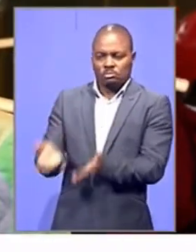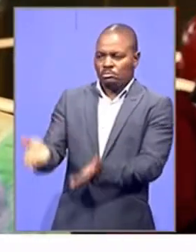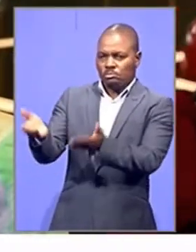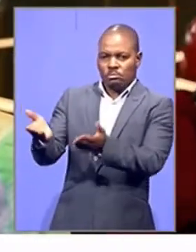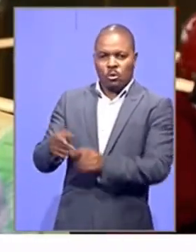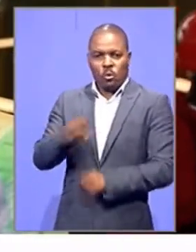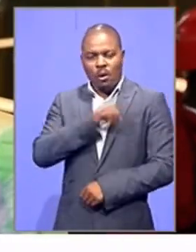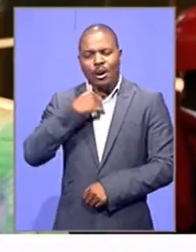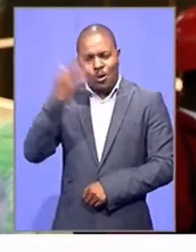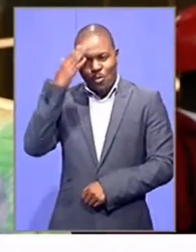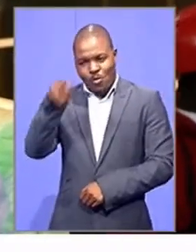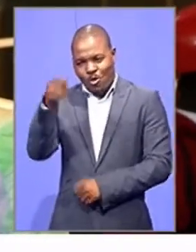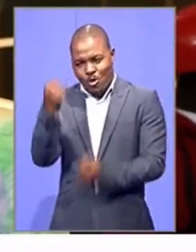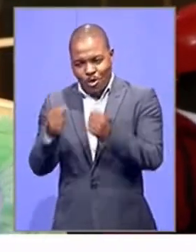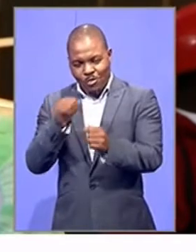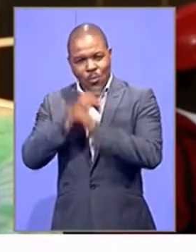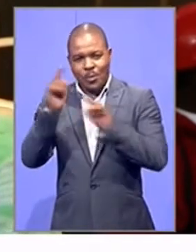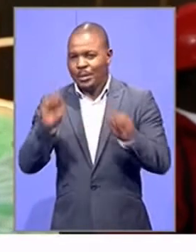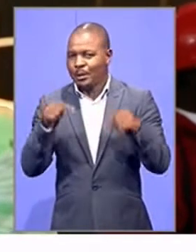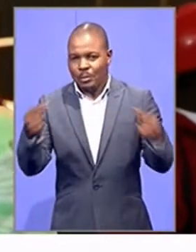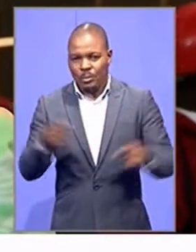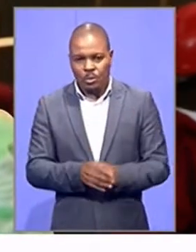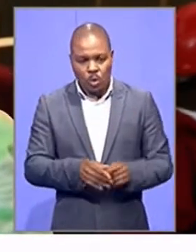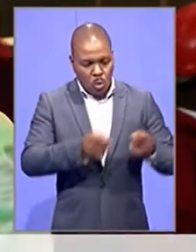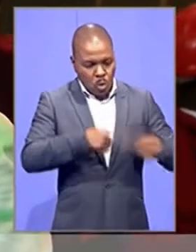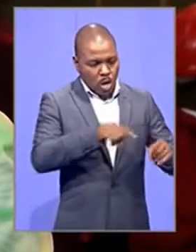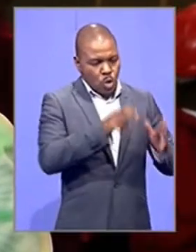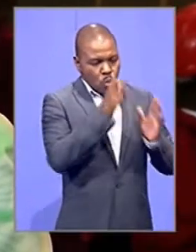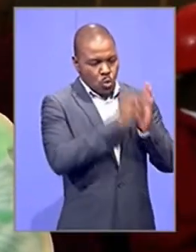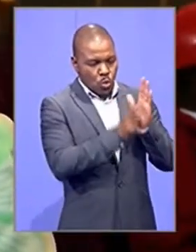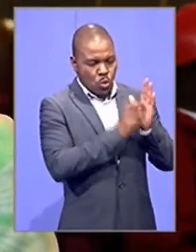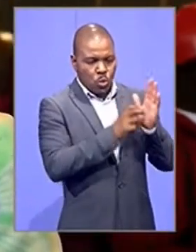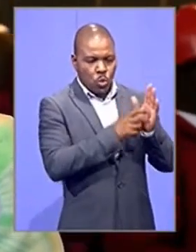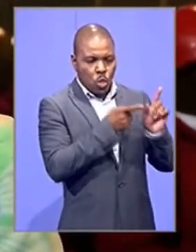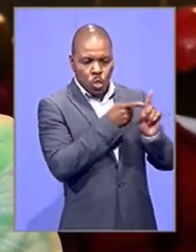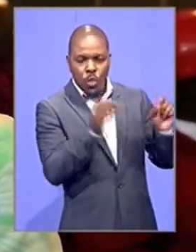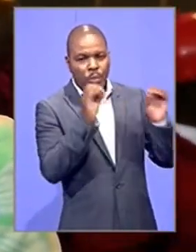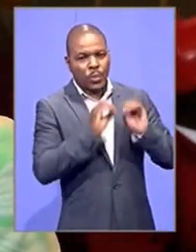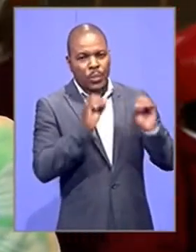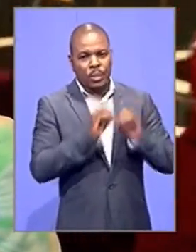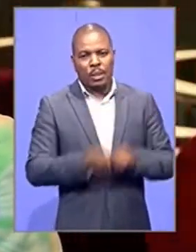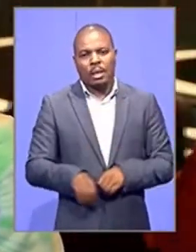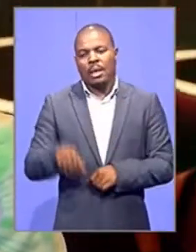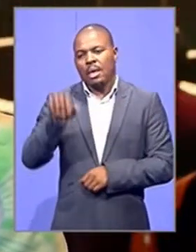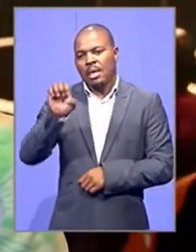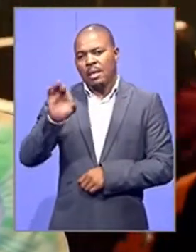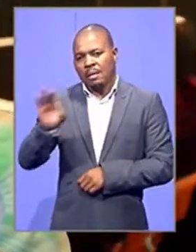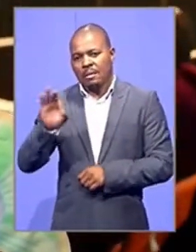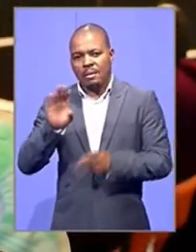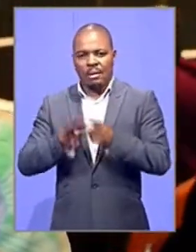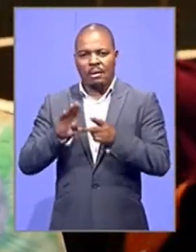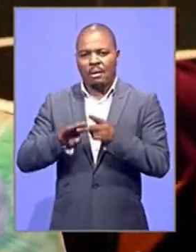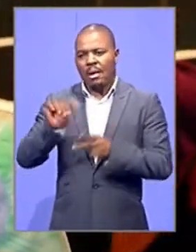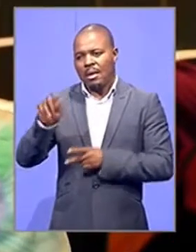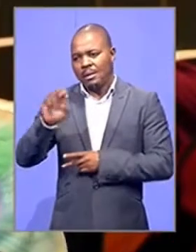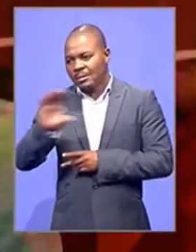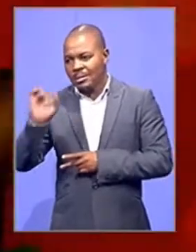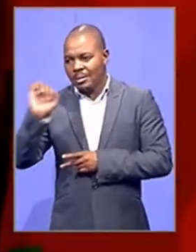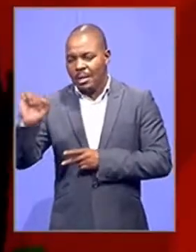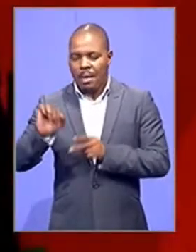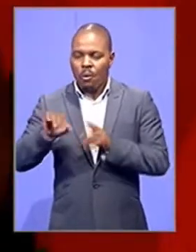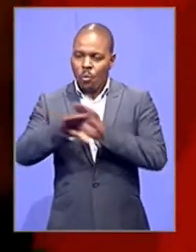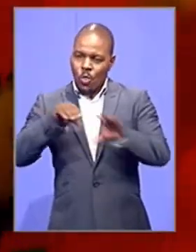not succeed in court. There is no flouting of rules that has happened. The EFF and the ANC and their partners withdrew their nominations willfully